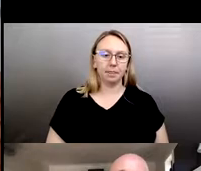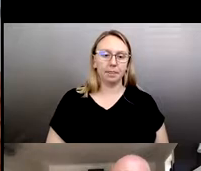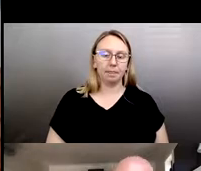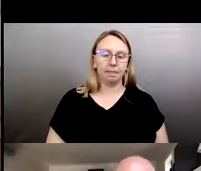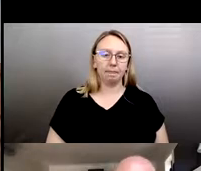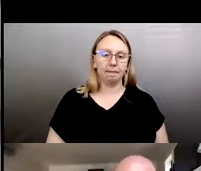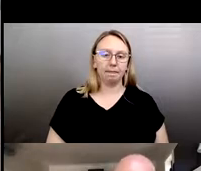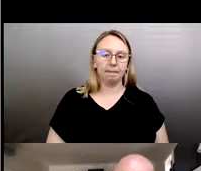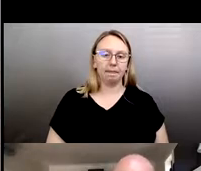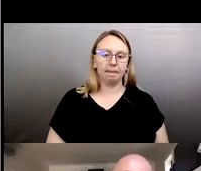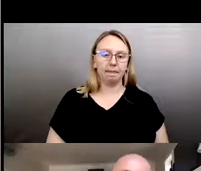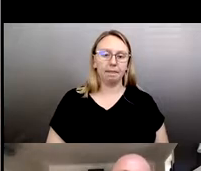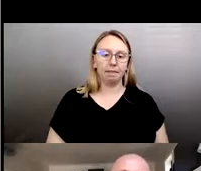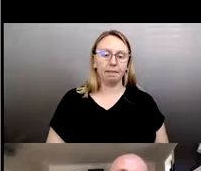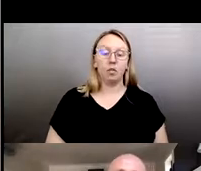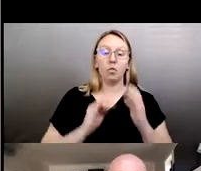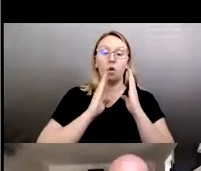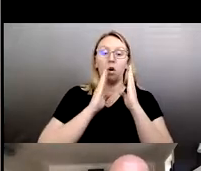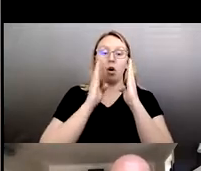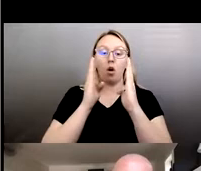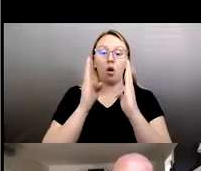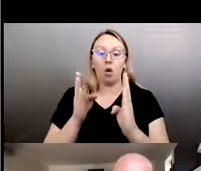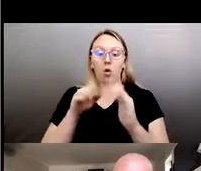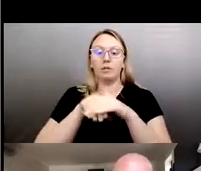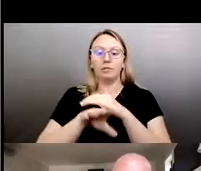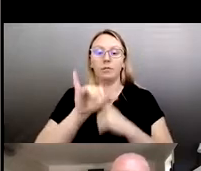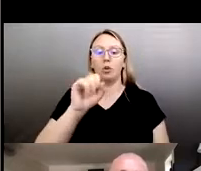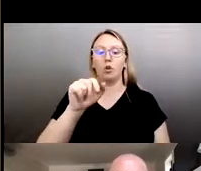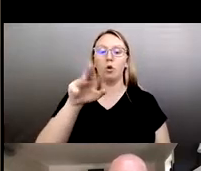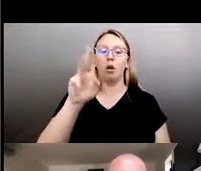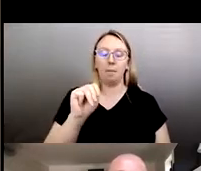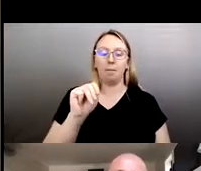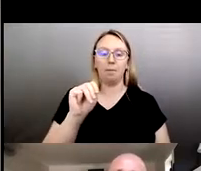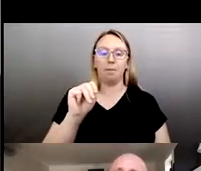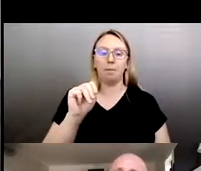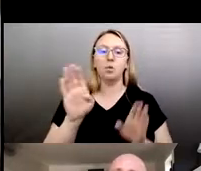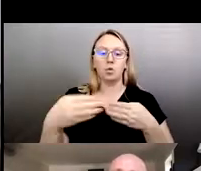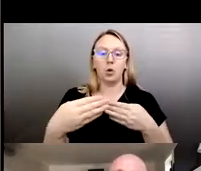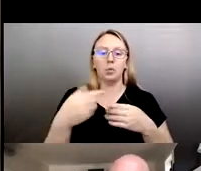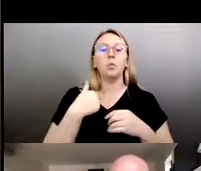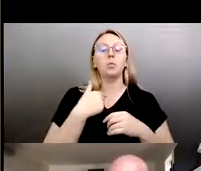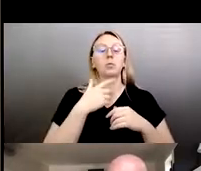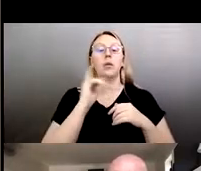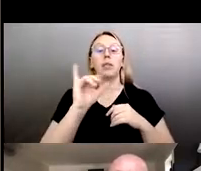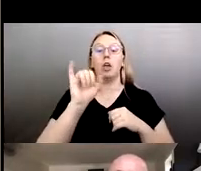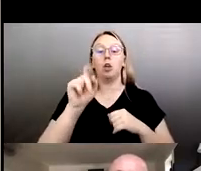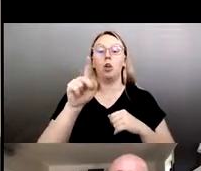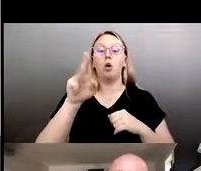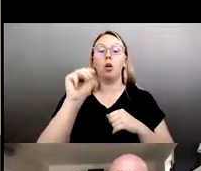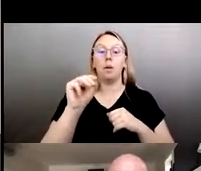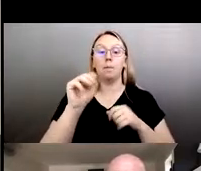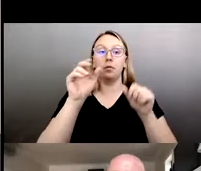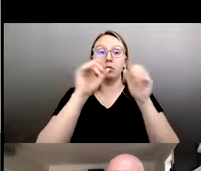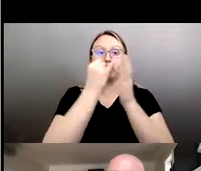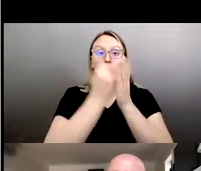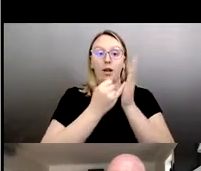Going down the hallway from the bedroom, we enter the Yoakum room. We do take the Joseph Yoakum drawings down for 6 months of every year to